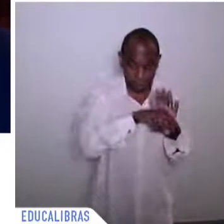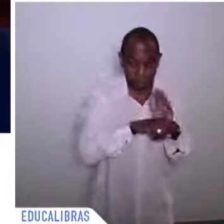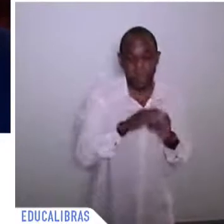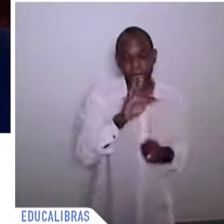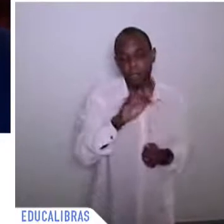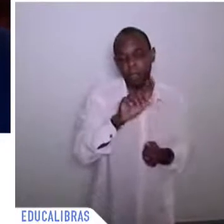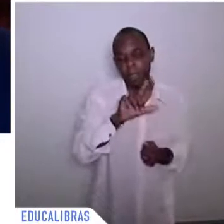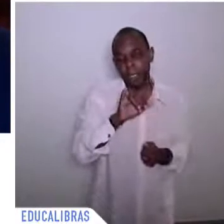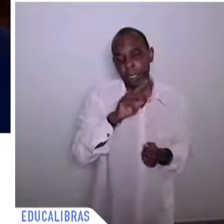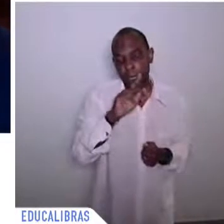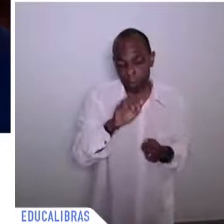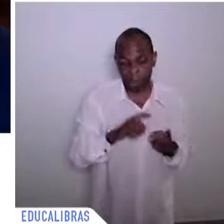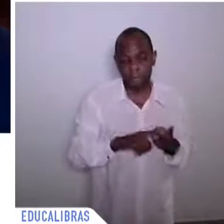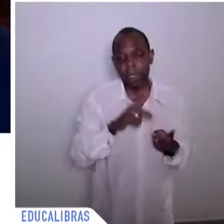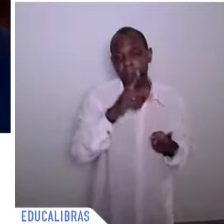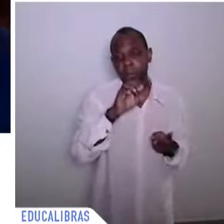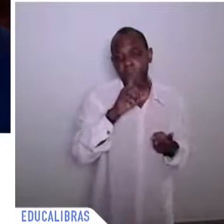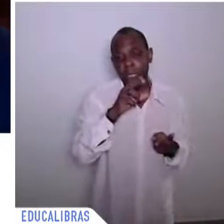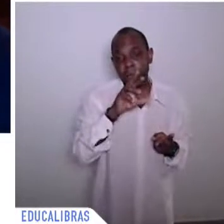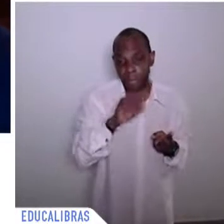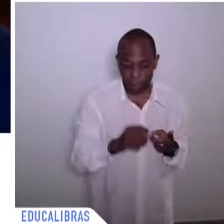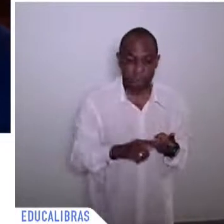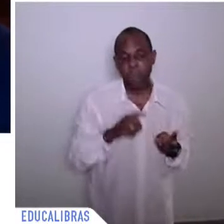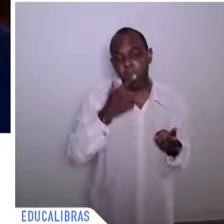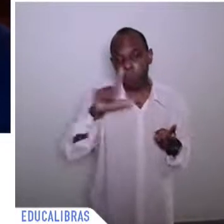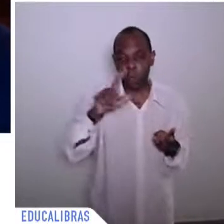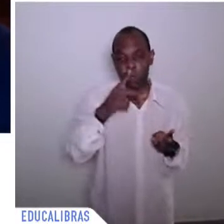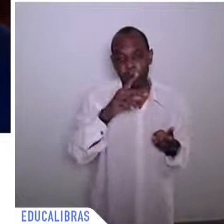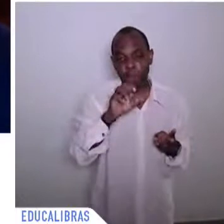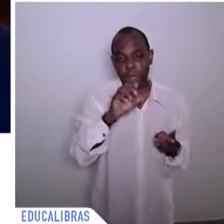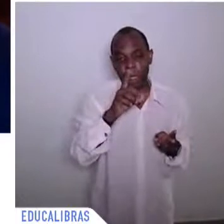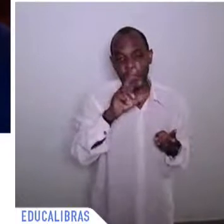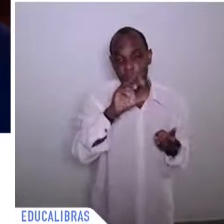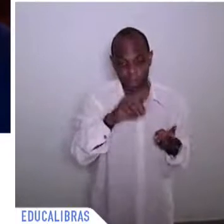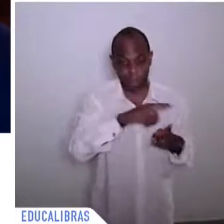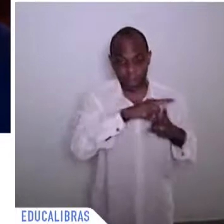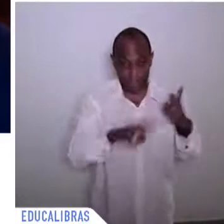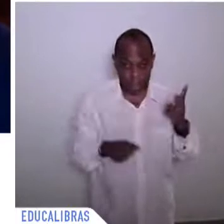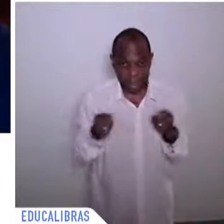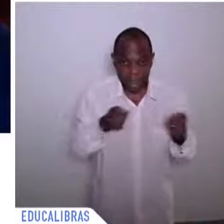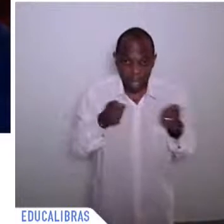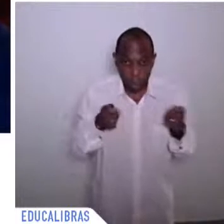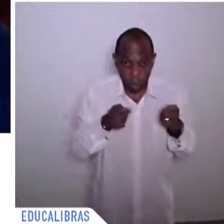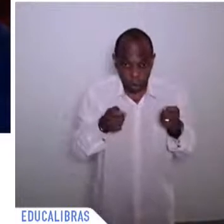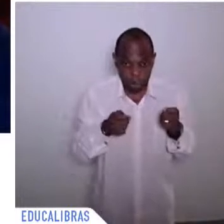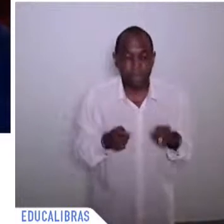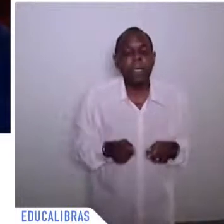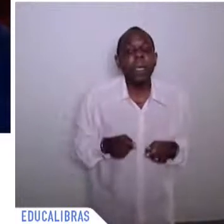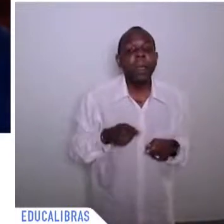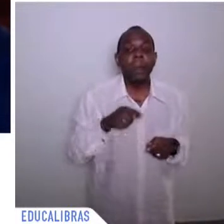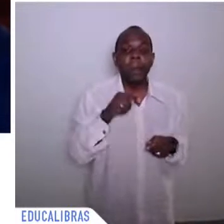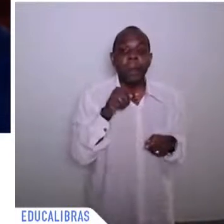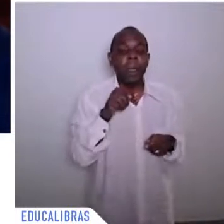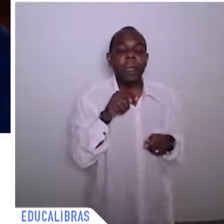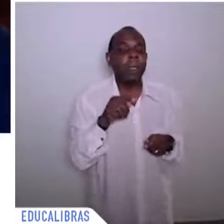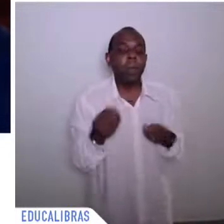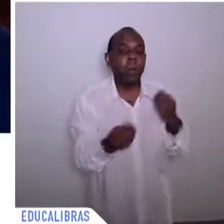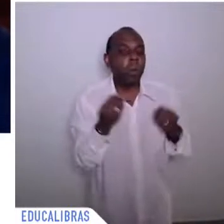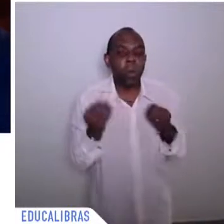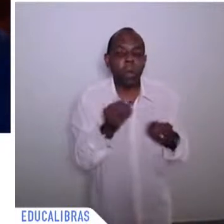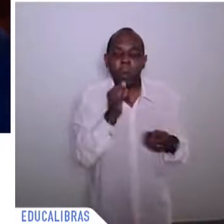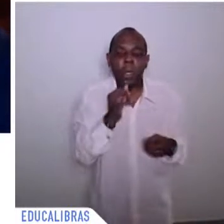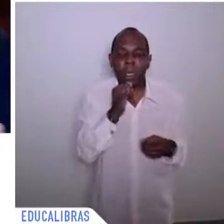we're conducting with some friends, with 3 other economics, and we are looking at